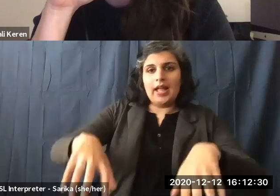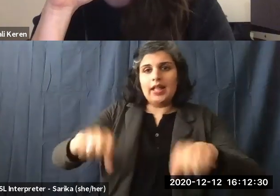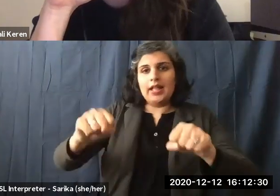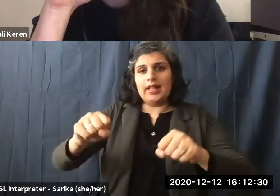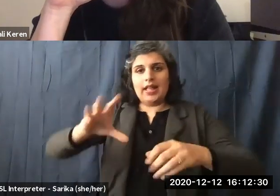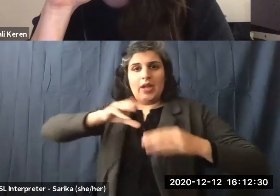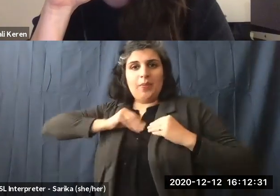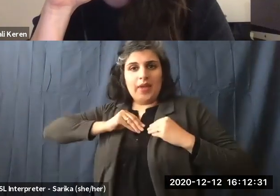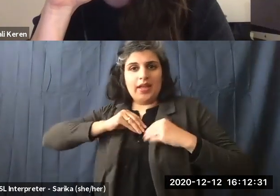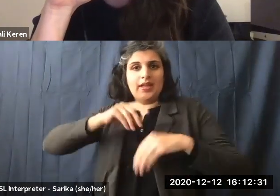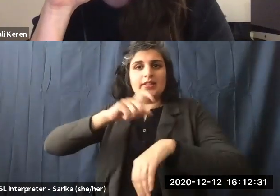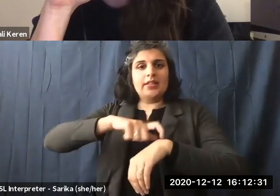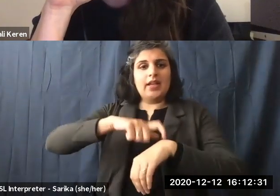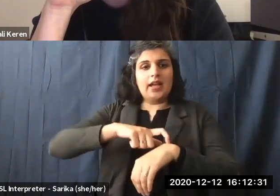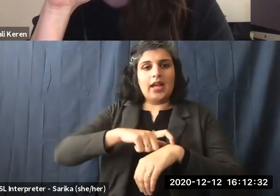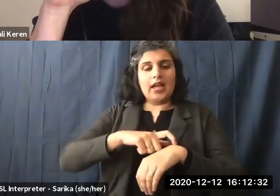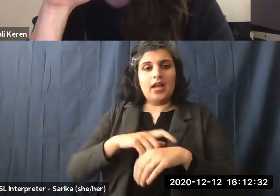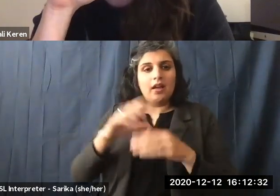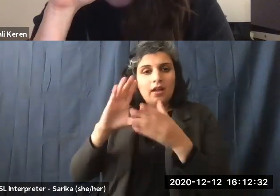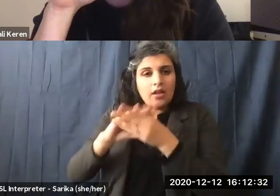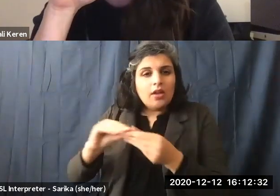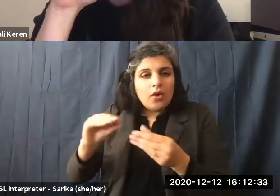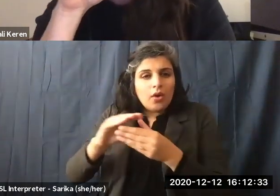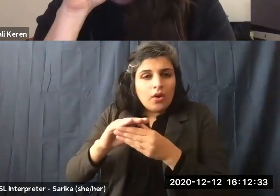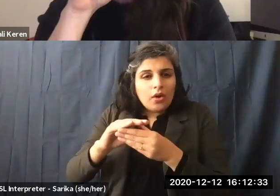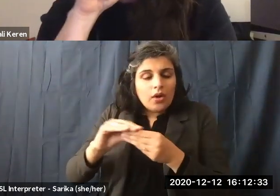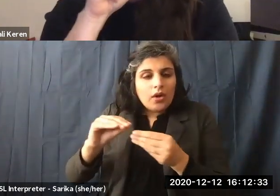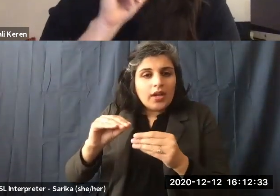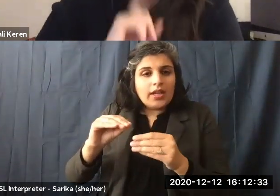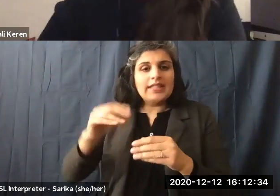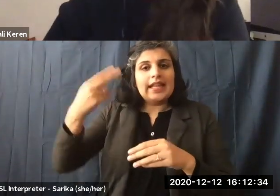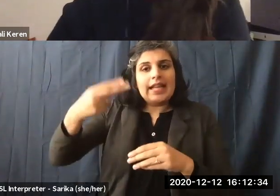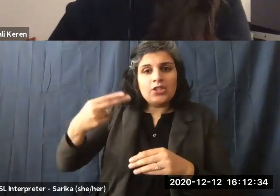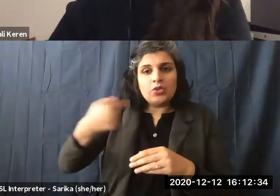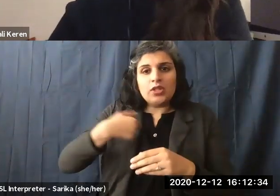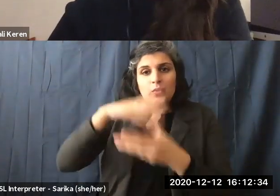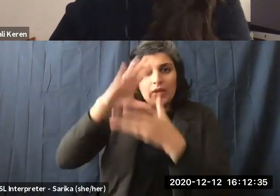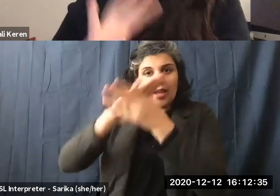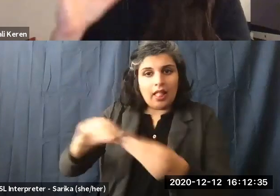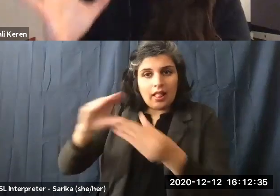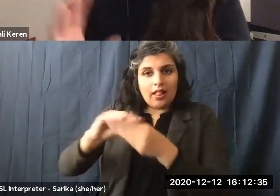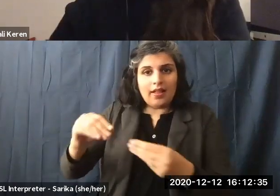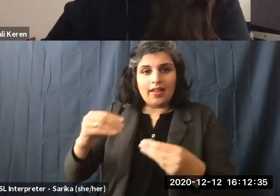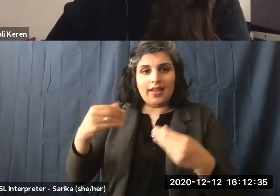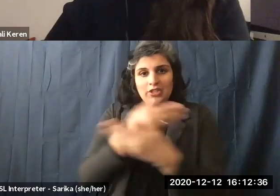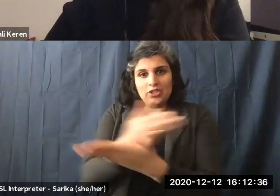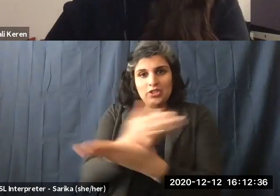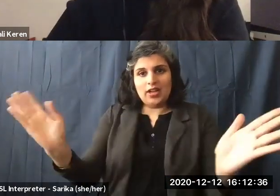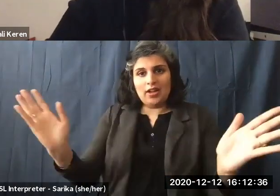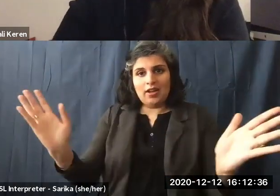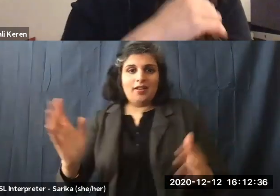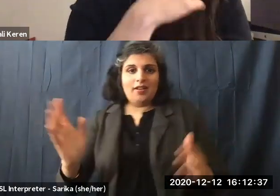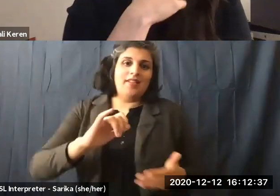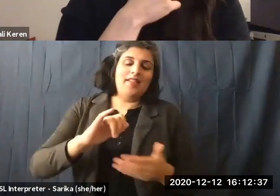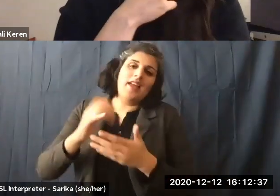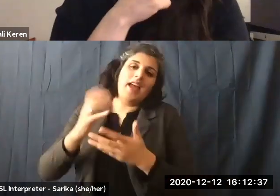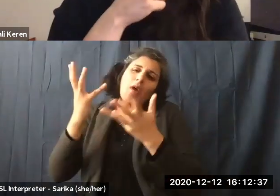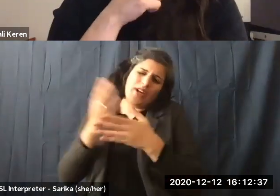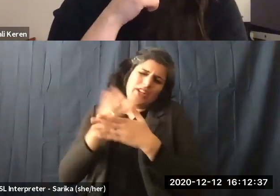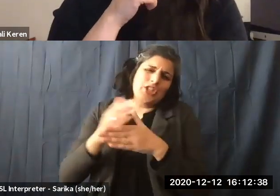focus back to the stories we tell and the stories, and the histories we claim. So just because you brought that up, I also,